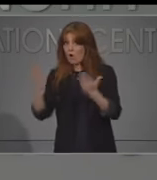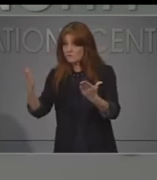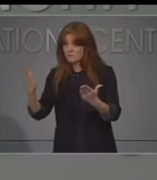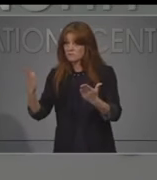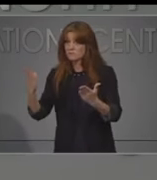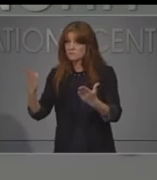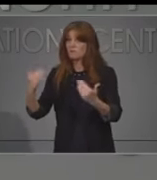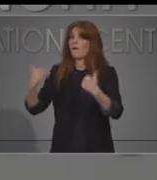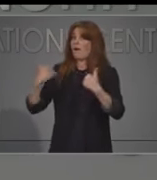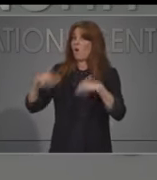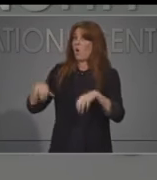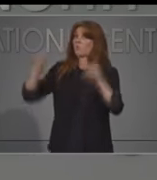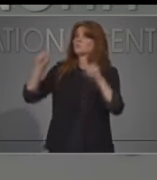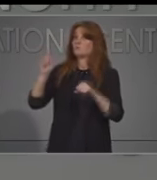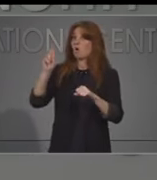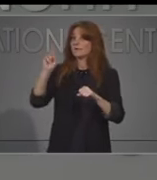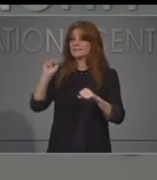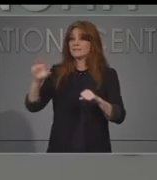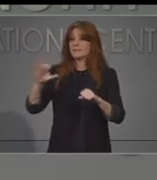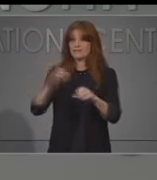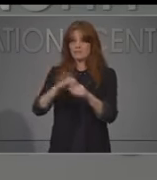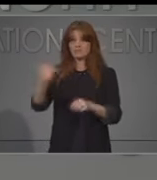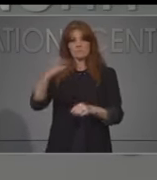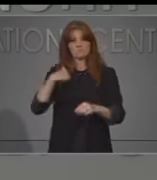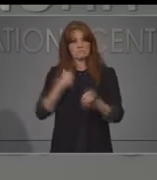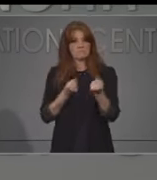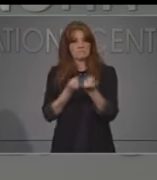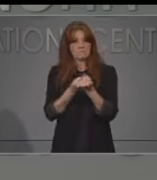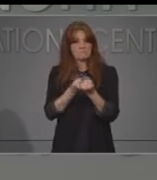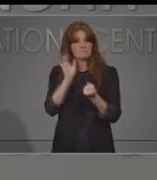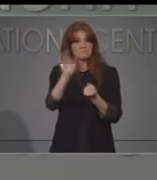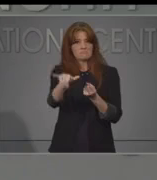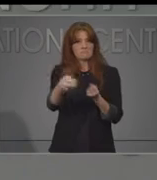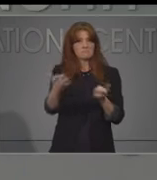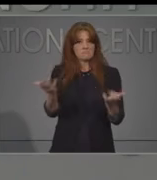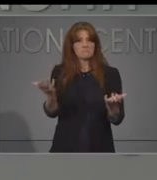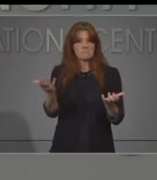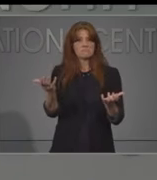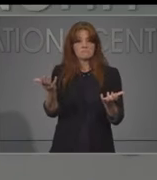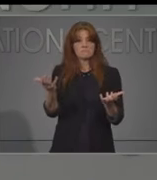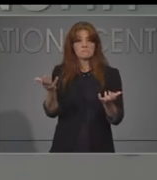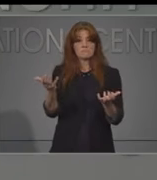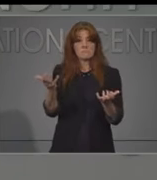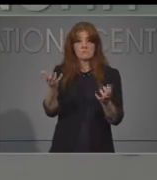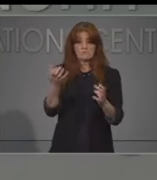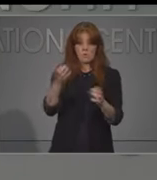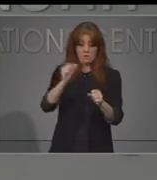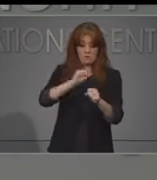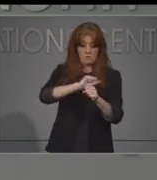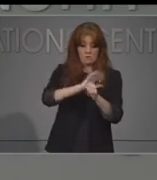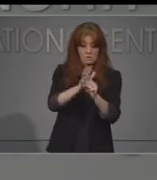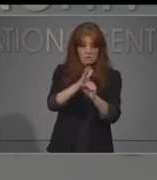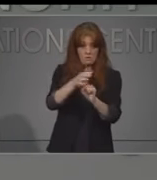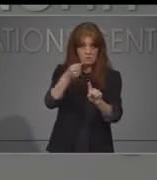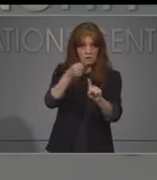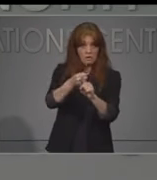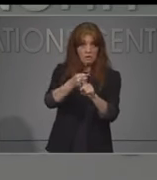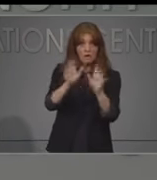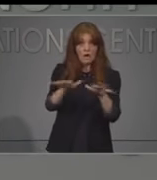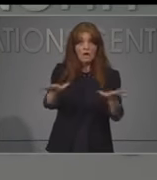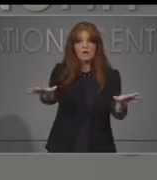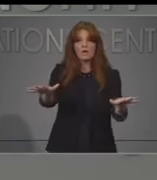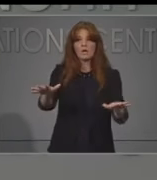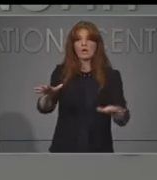in Charlotte, and I was a supporter of that. When this pandemic hit, we began